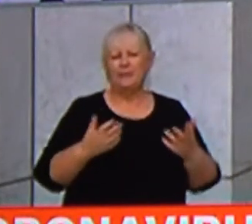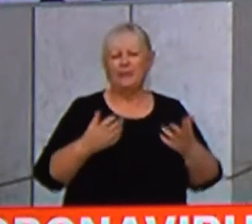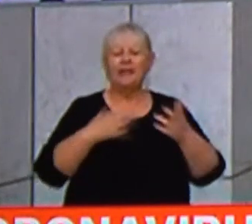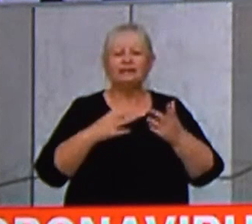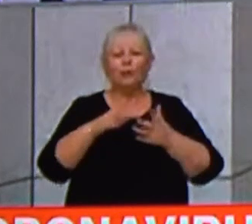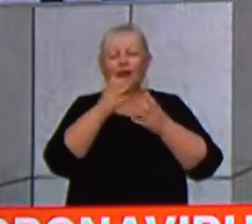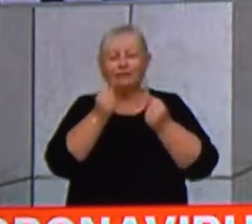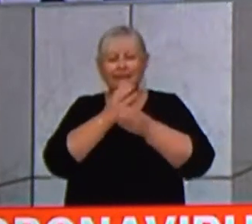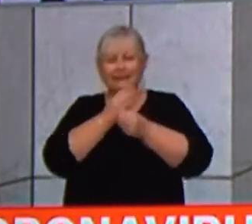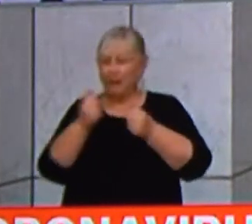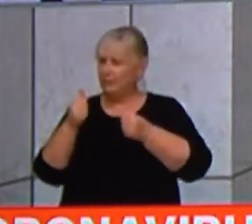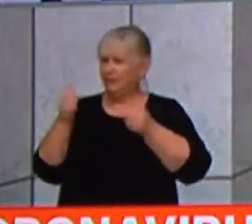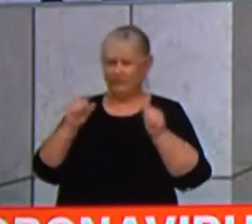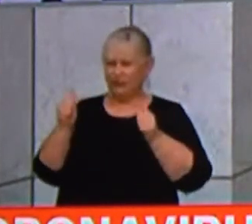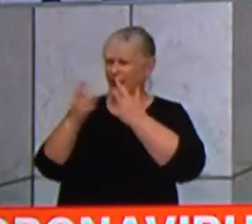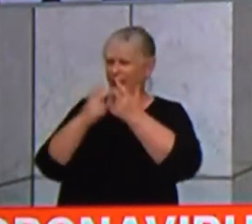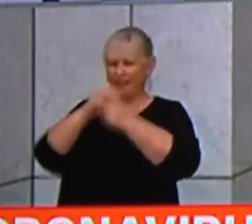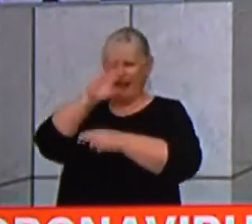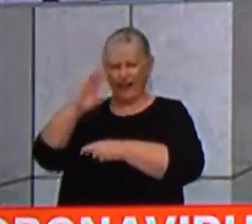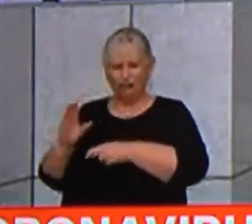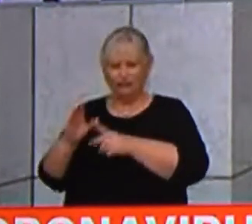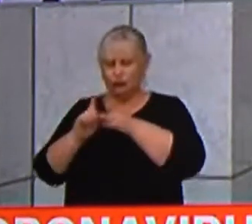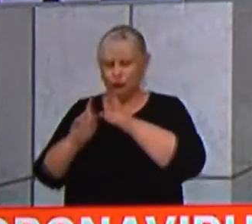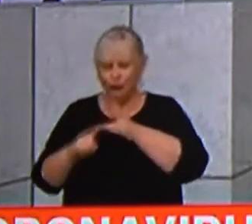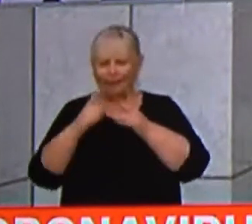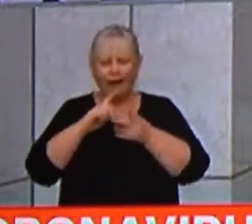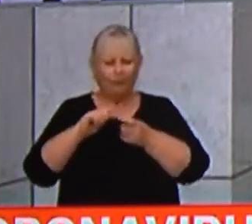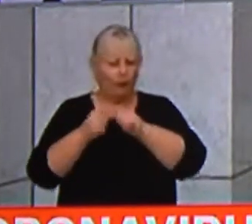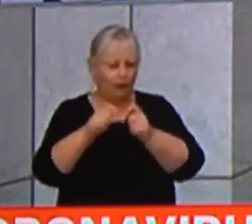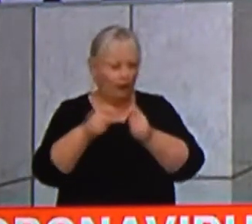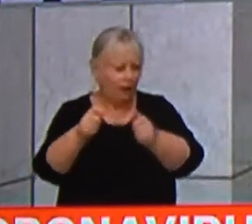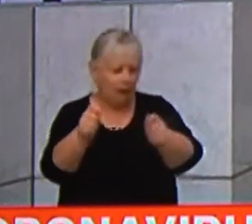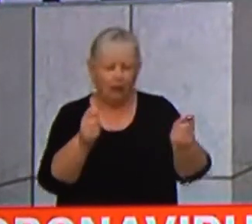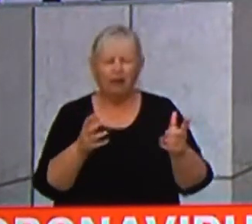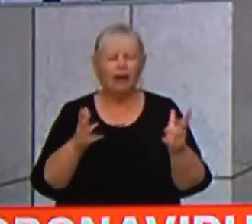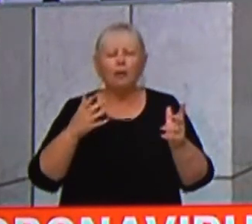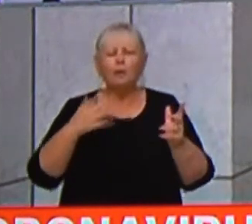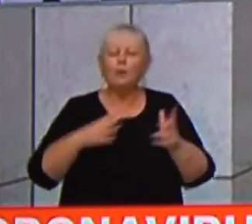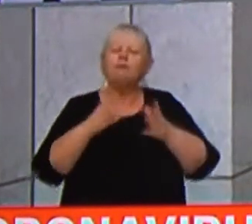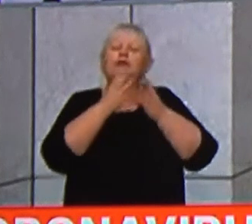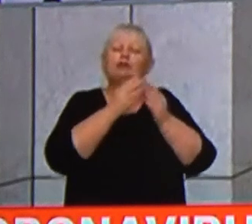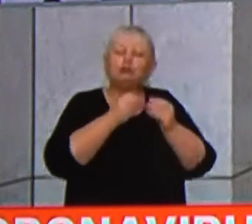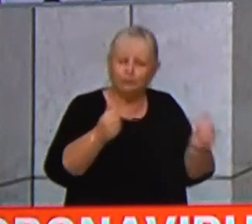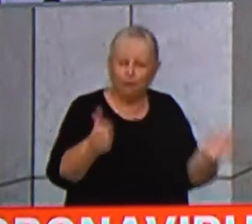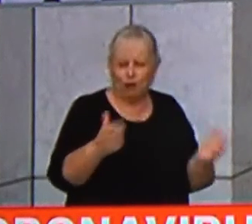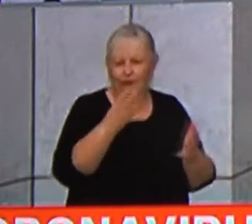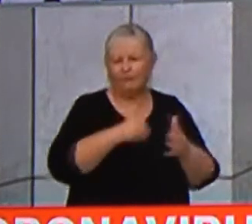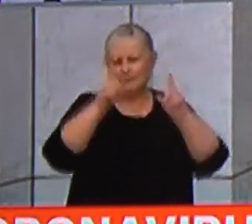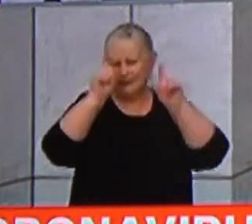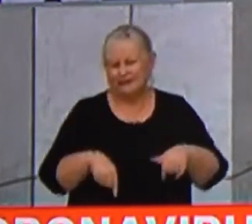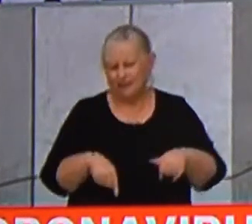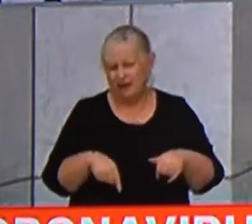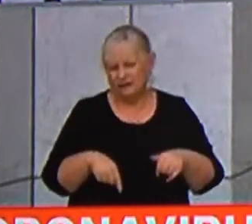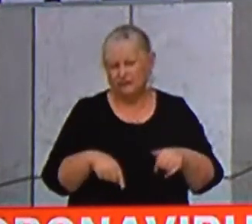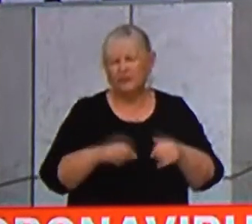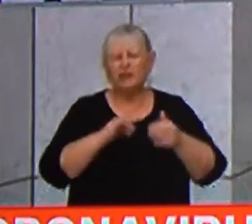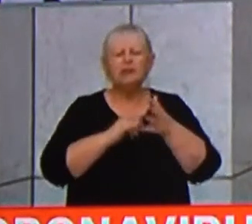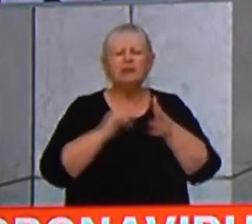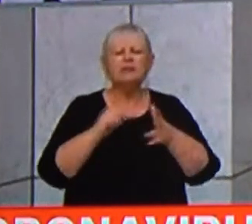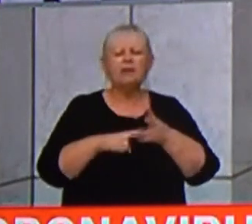you through more of the specifics of that when he speaks. We're putting $150 million into support